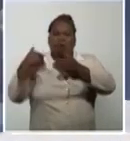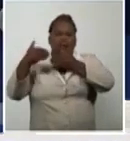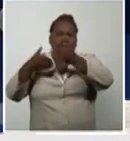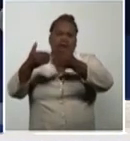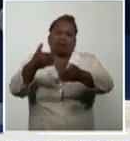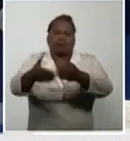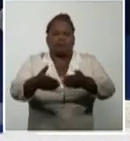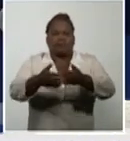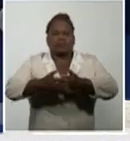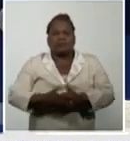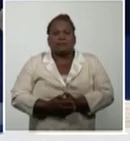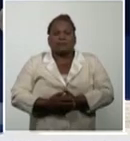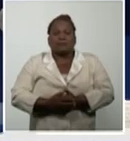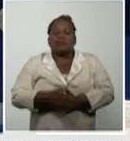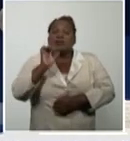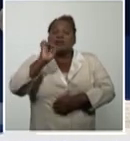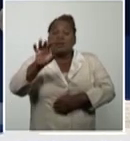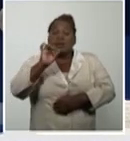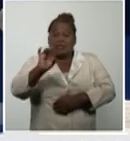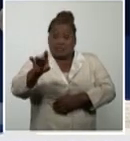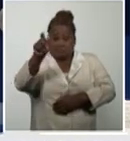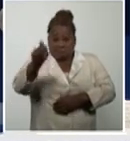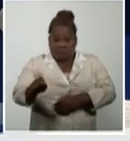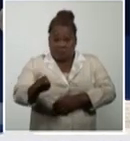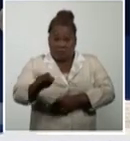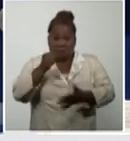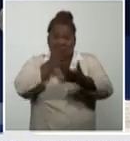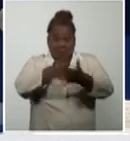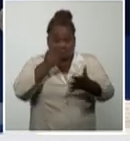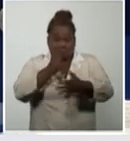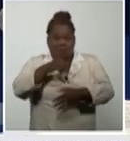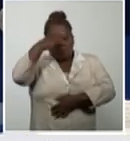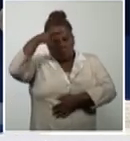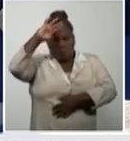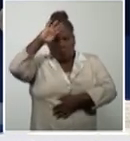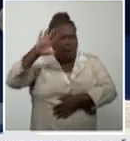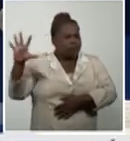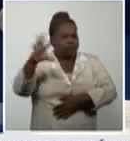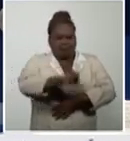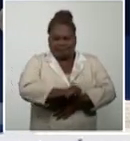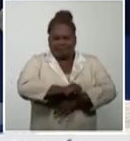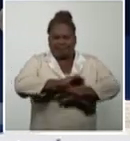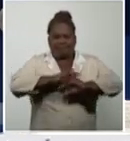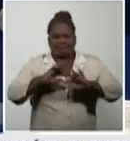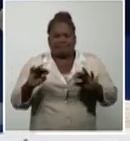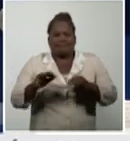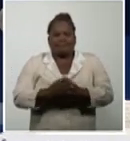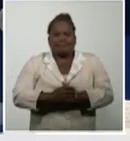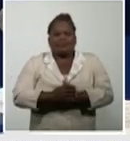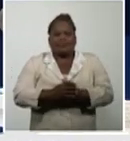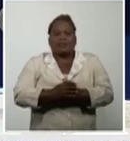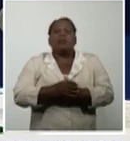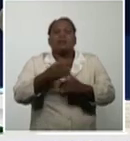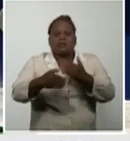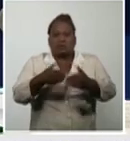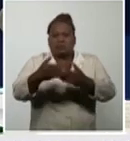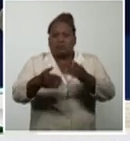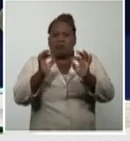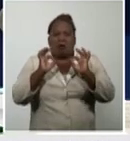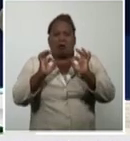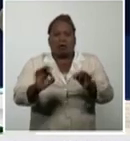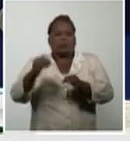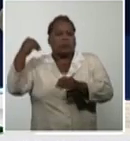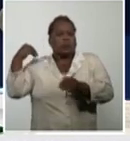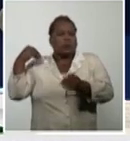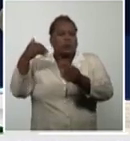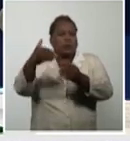1,931 positive, 2.1% of the samples processed. The 15 new confirmed